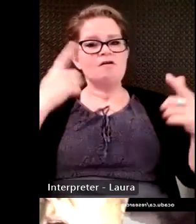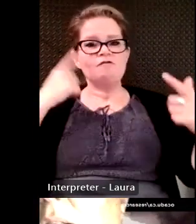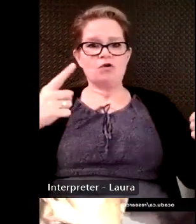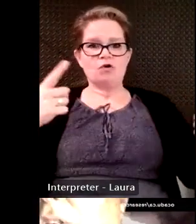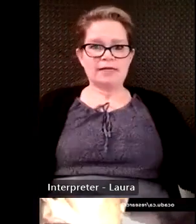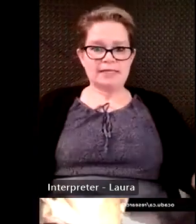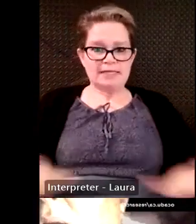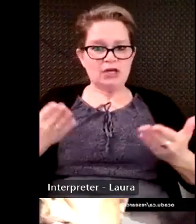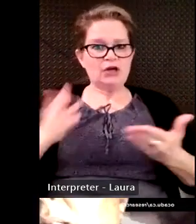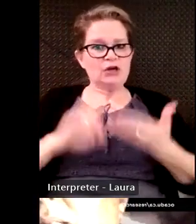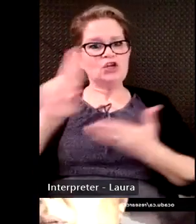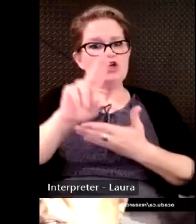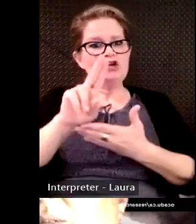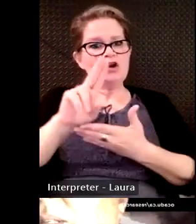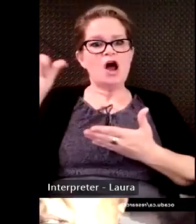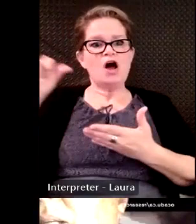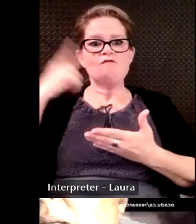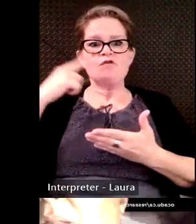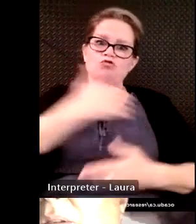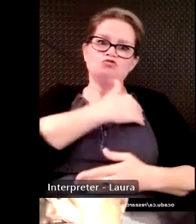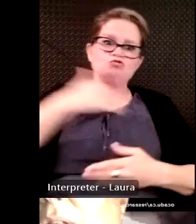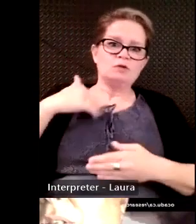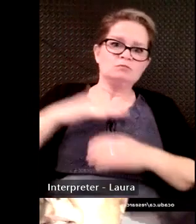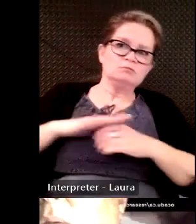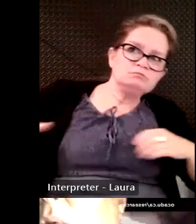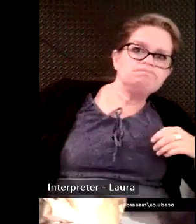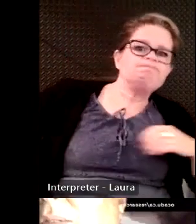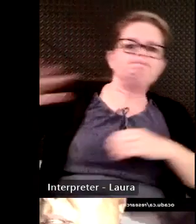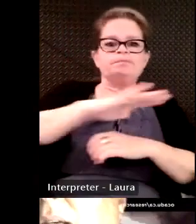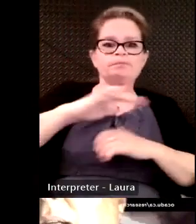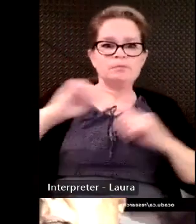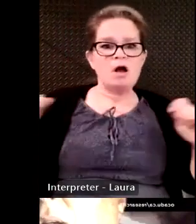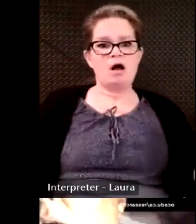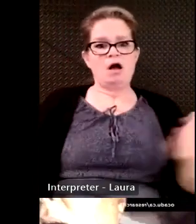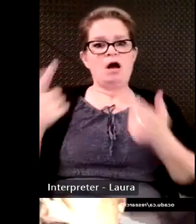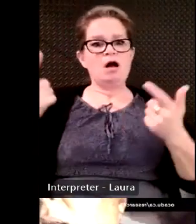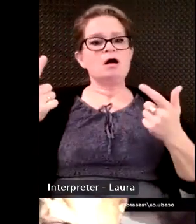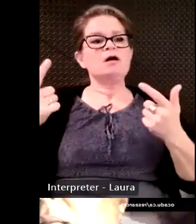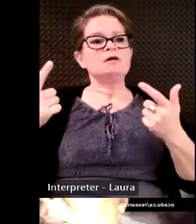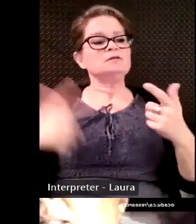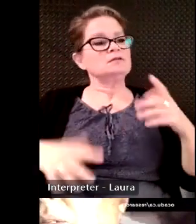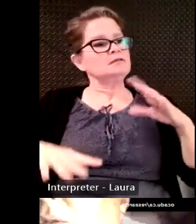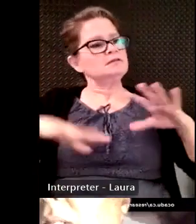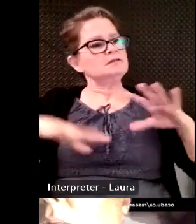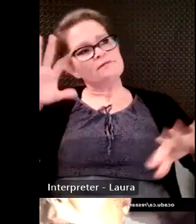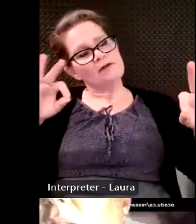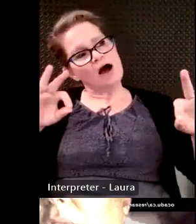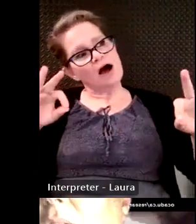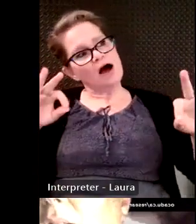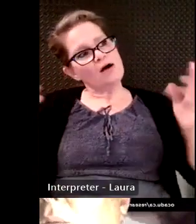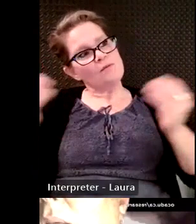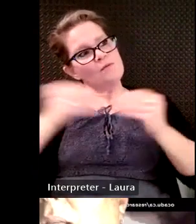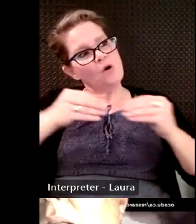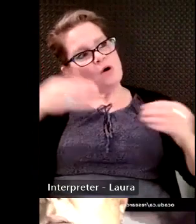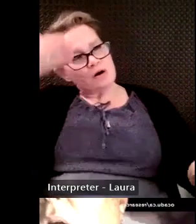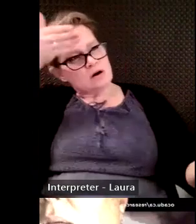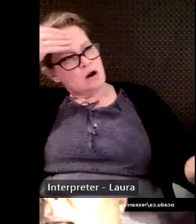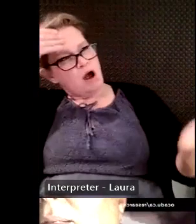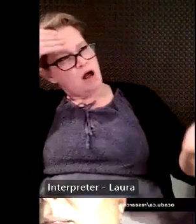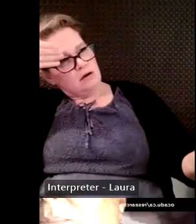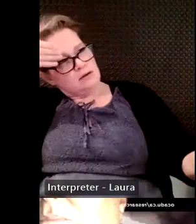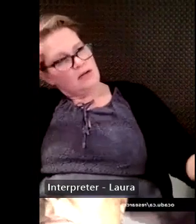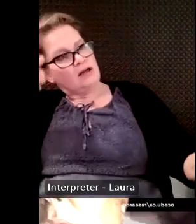advance knowledge and practice of inclusive design methodologies and works of design and art done by students as well as faculty